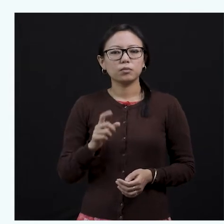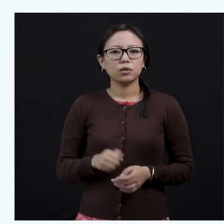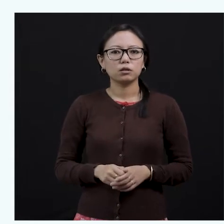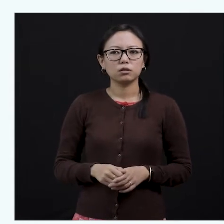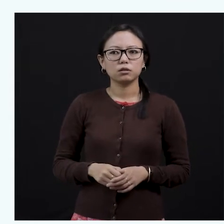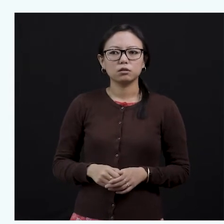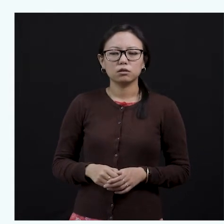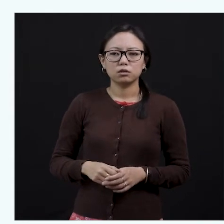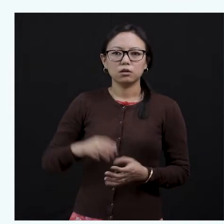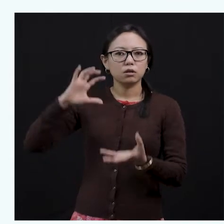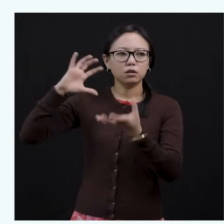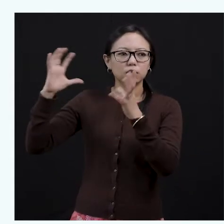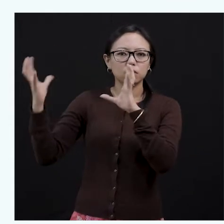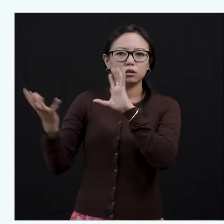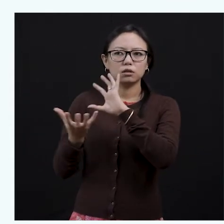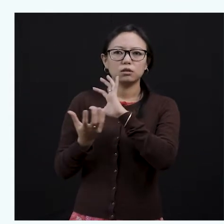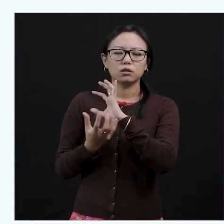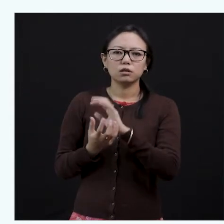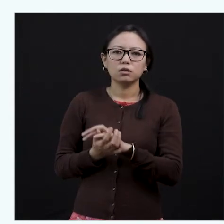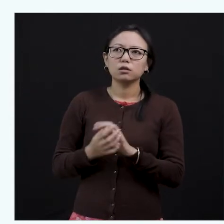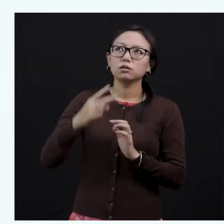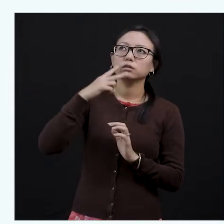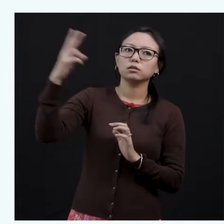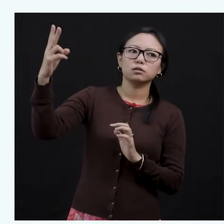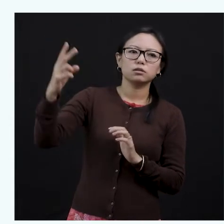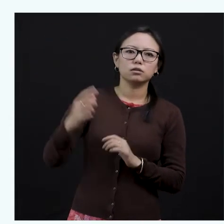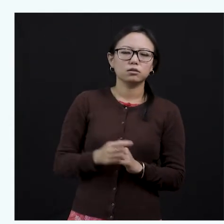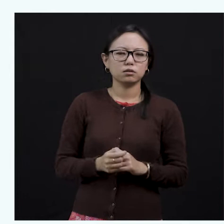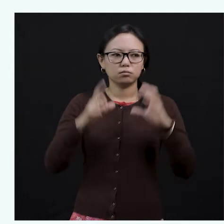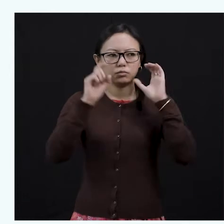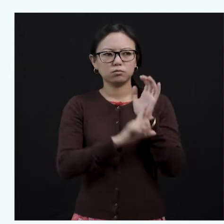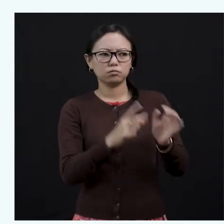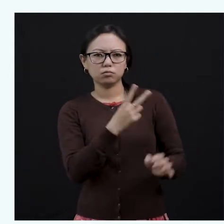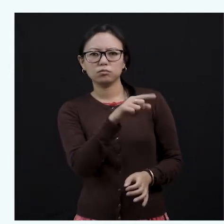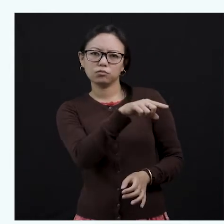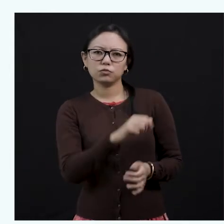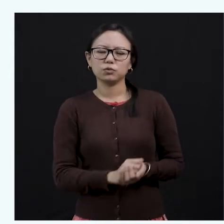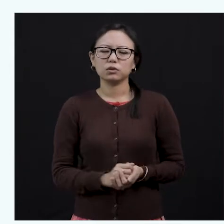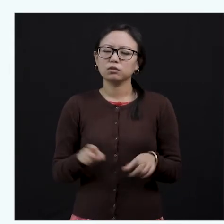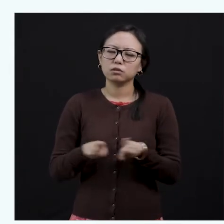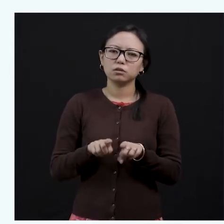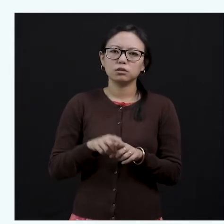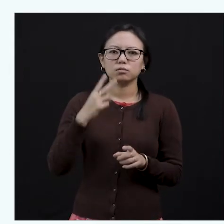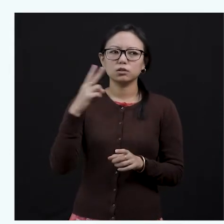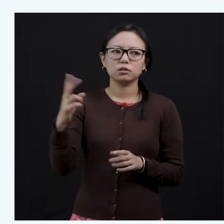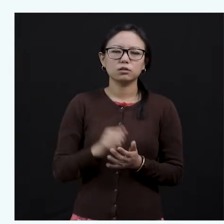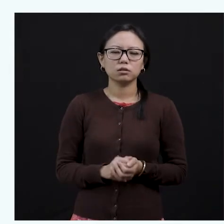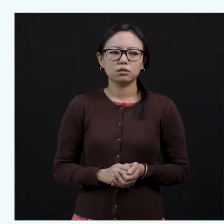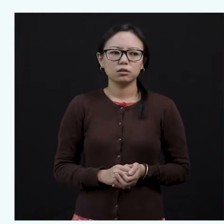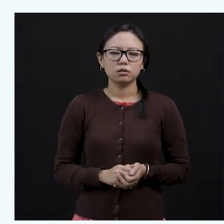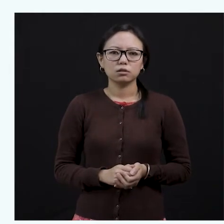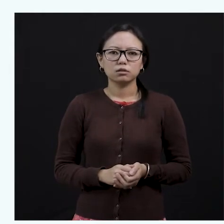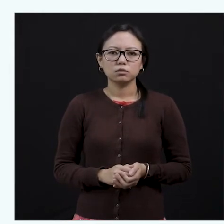look like this, okay? And these are known as galaxies. The name of this galaxy is the Milky